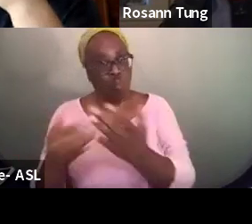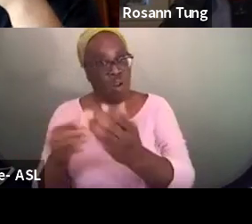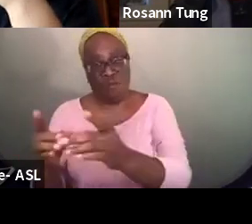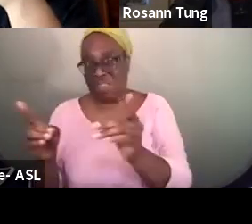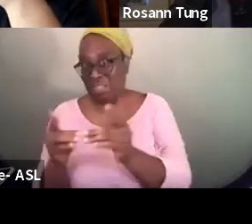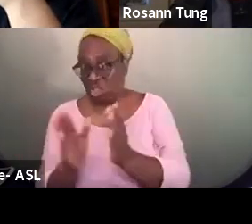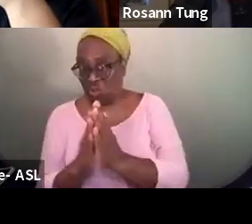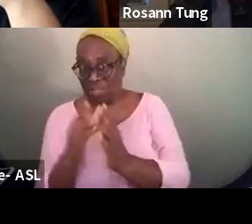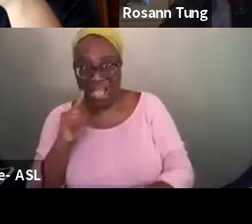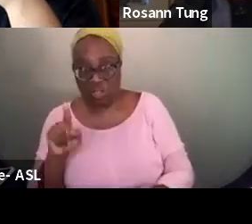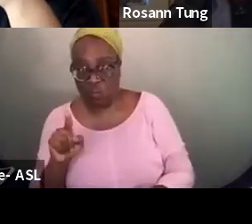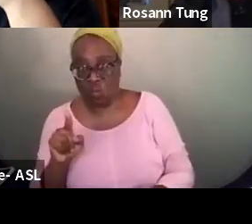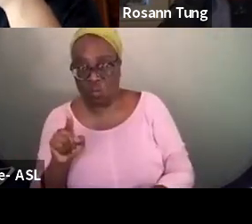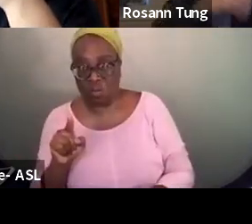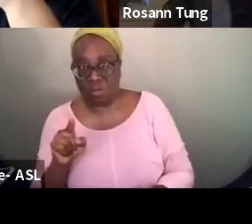That